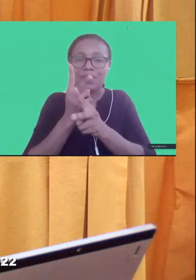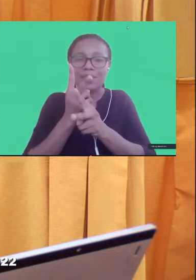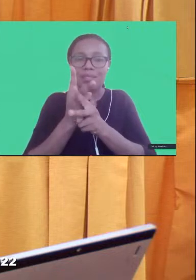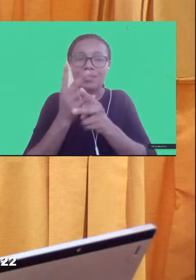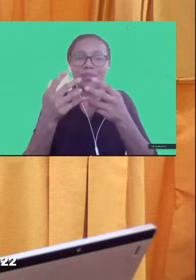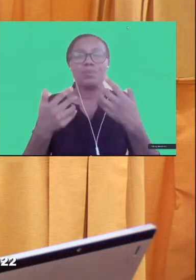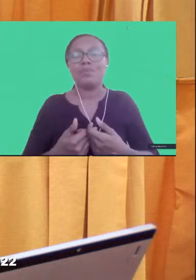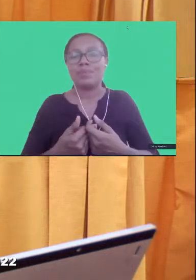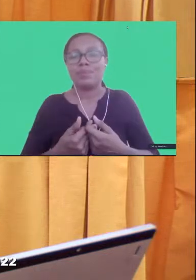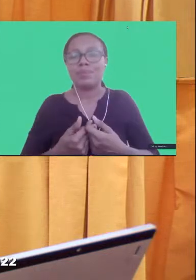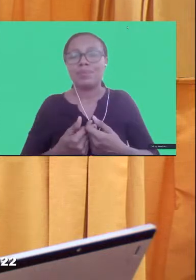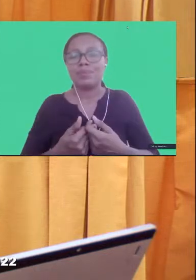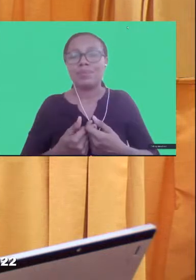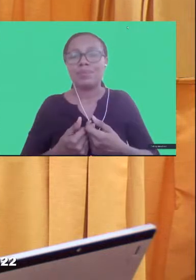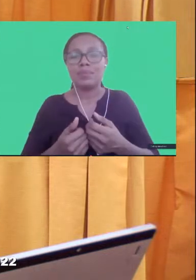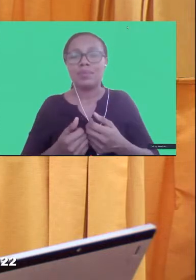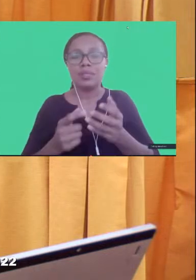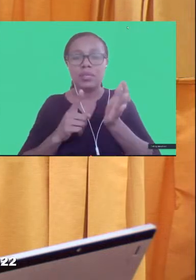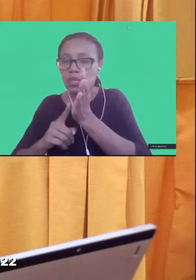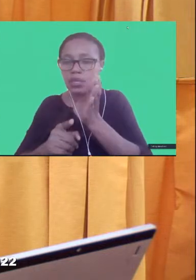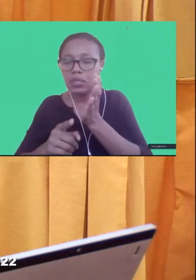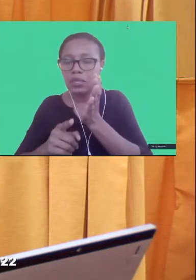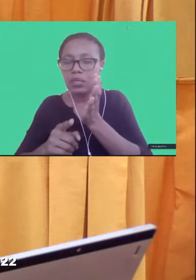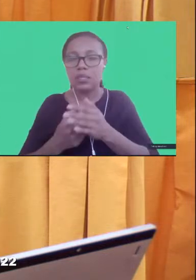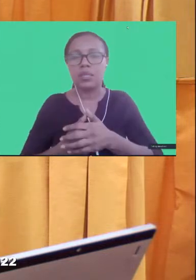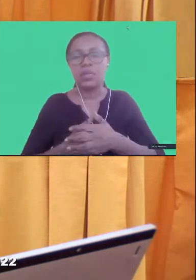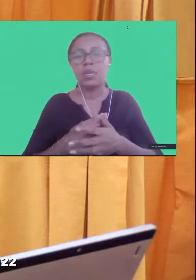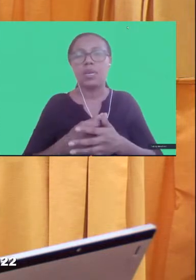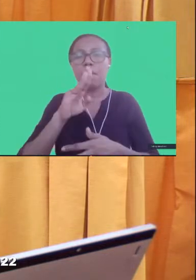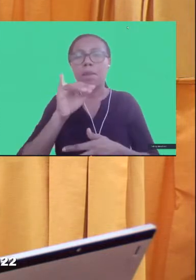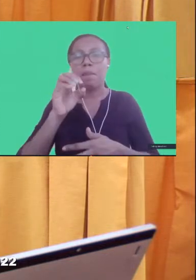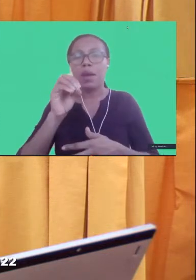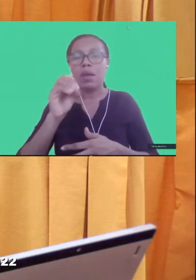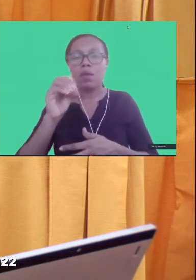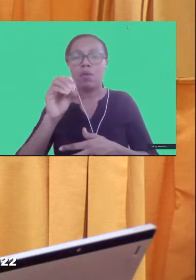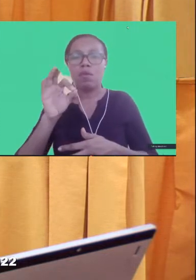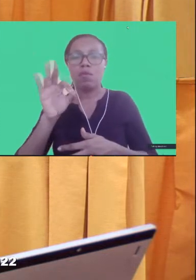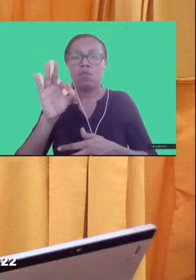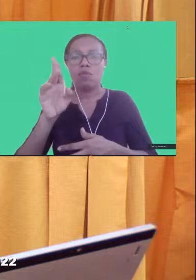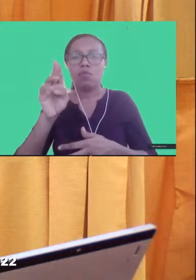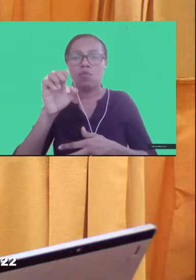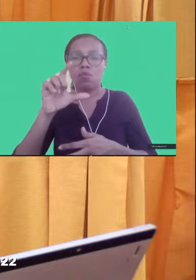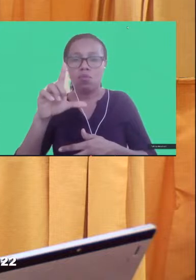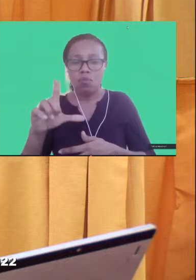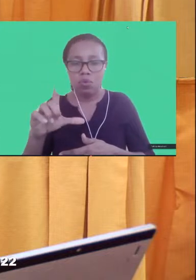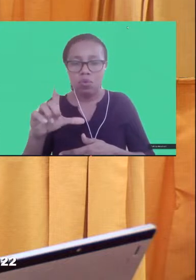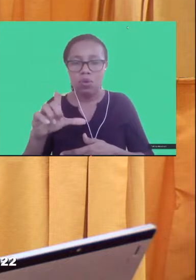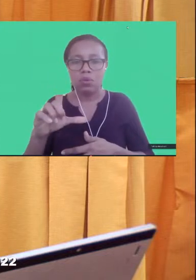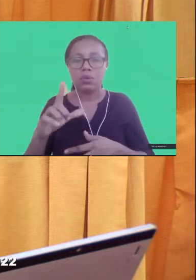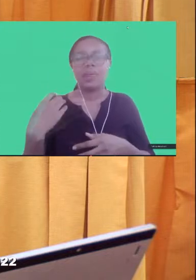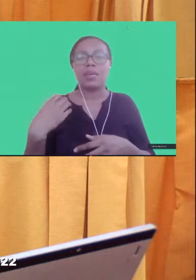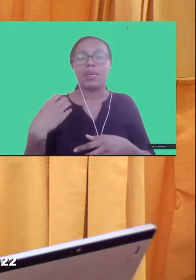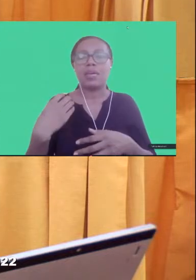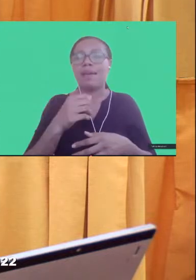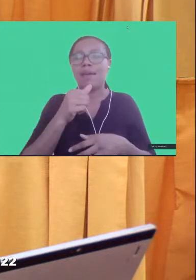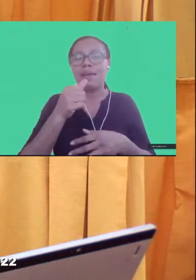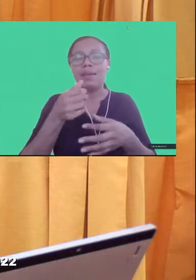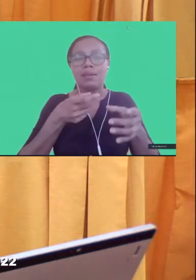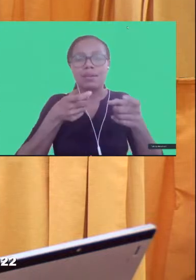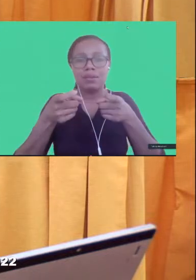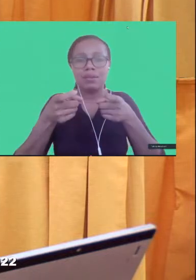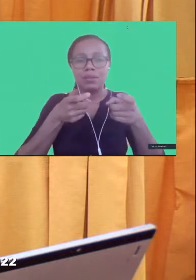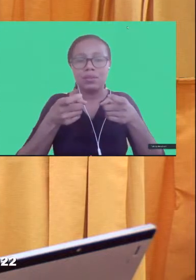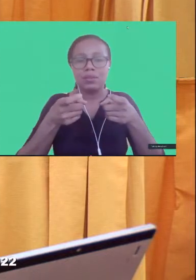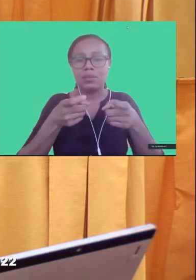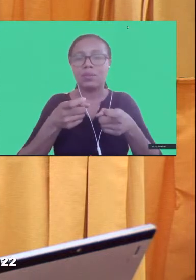by PS Gittins, which sought to look at alternate fuels. I mentioned the IRRP and the maximum